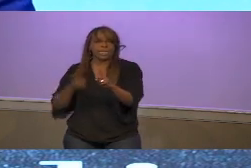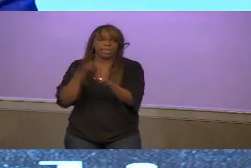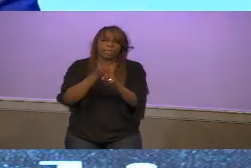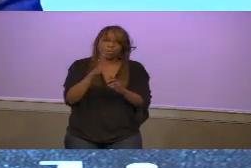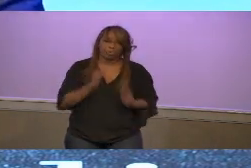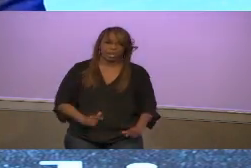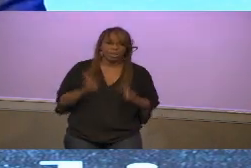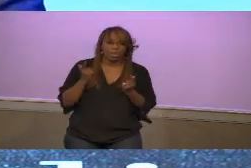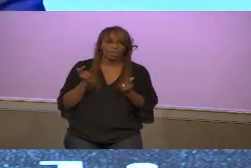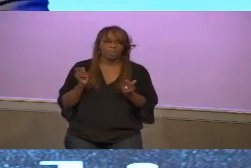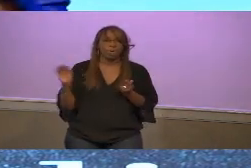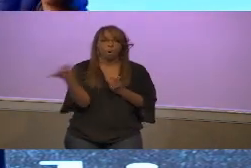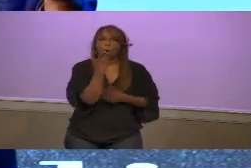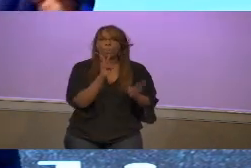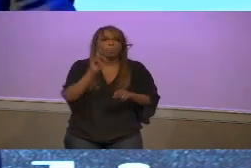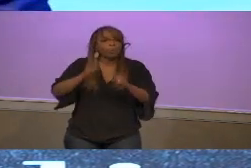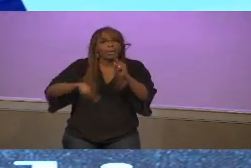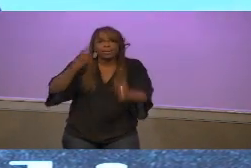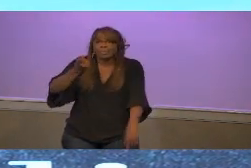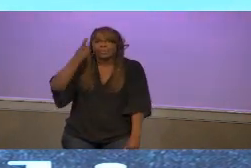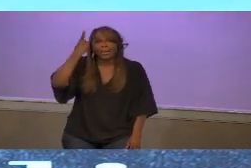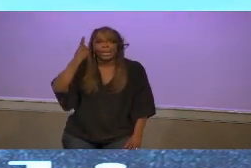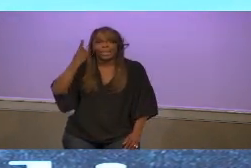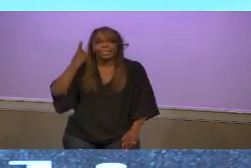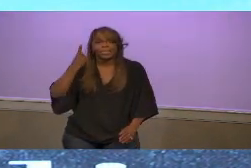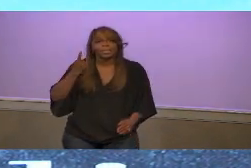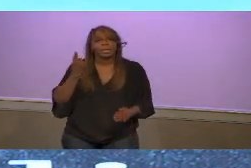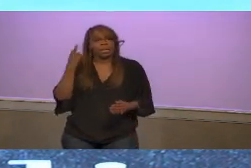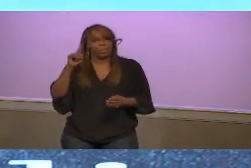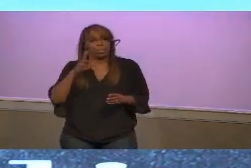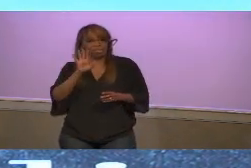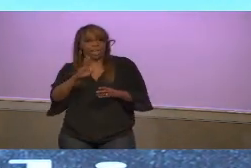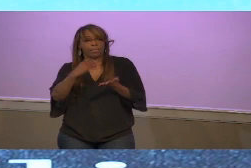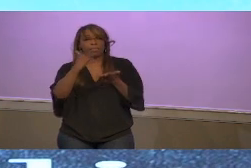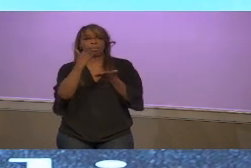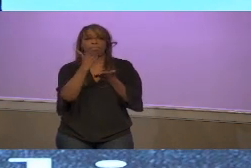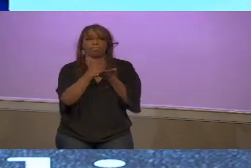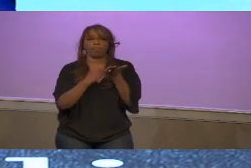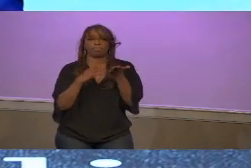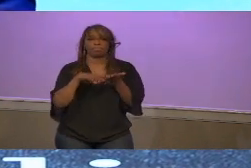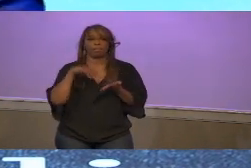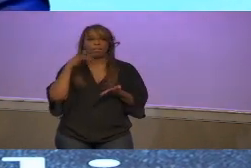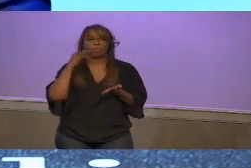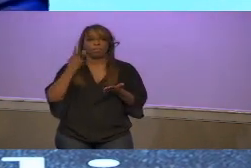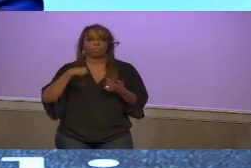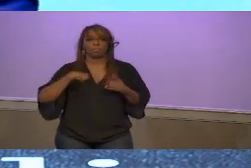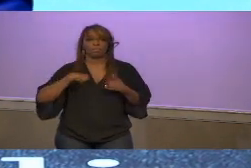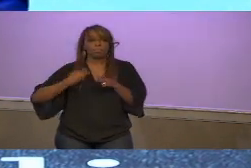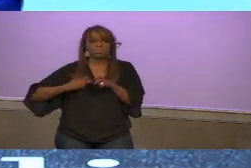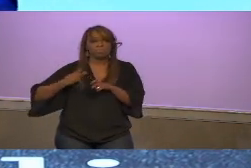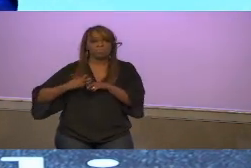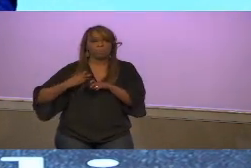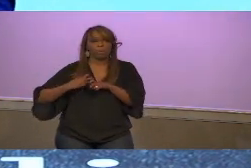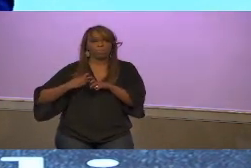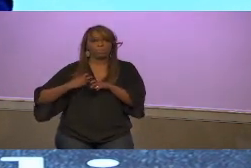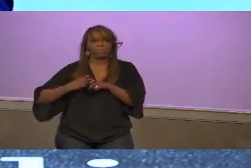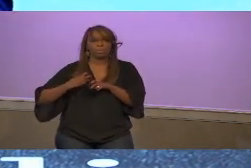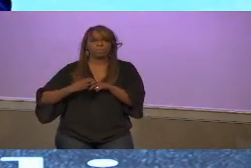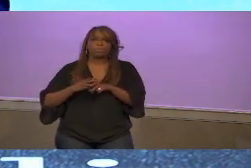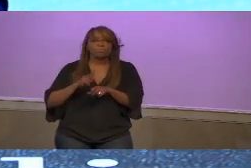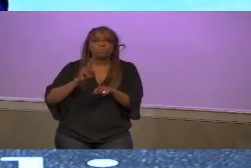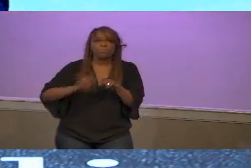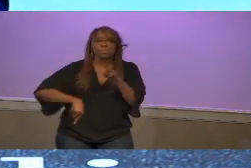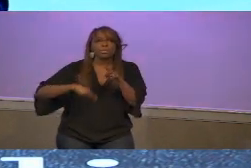life. This is one of the hardest lessons that I've had to learn in life. It is that you